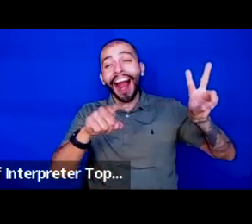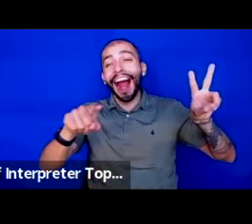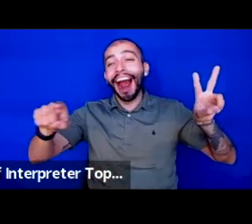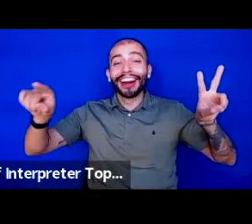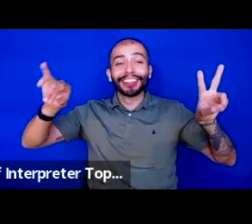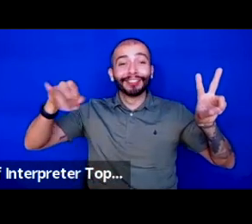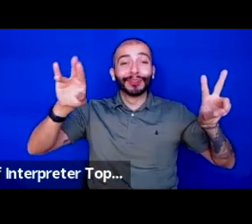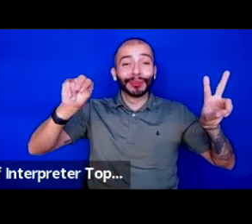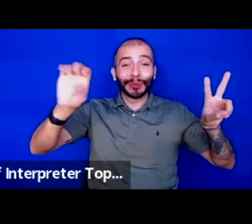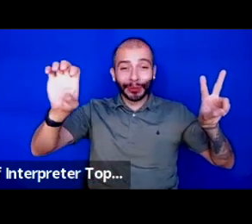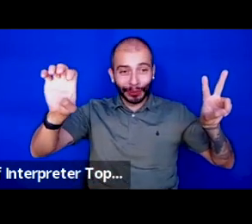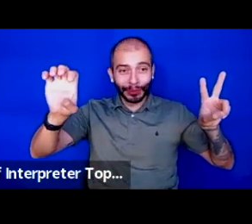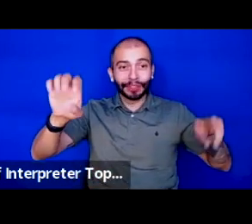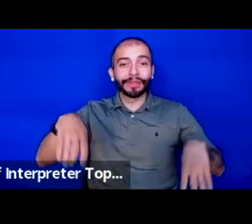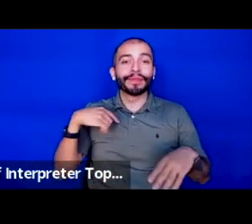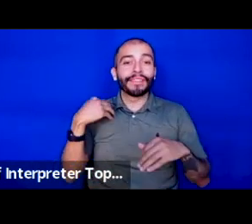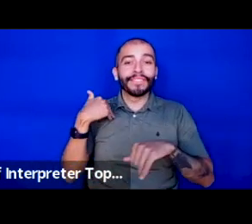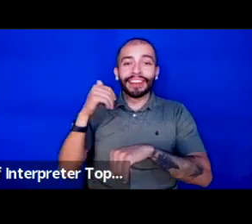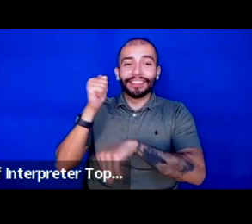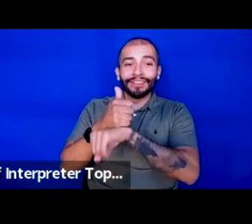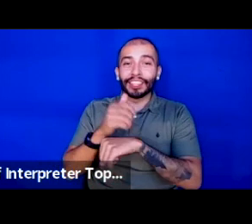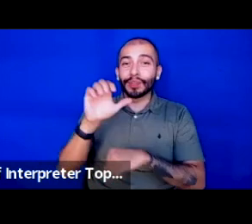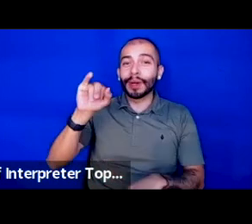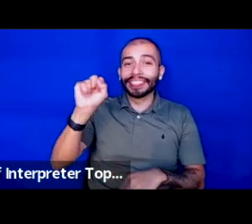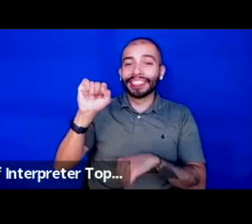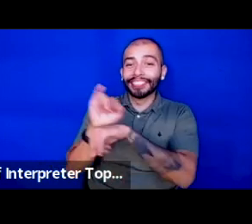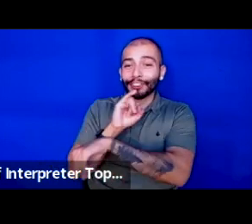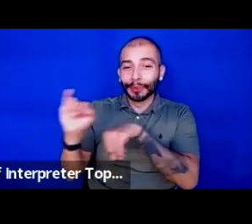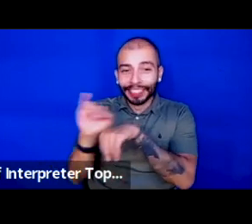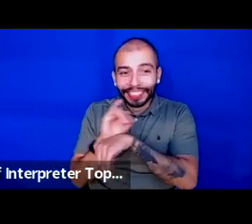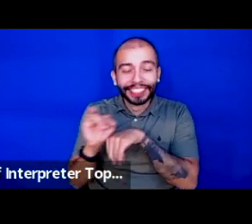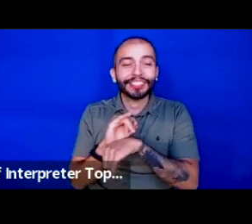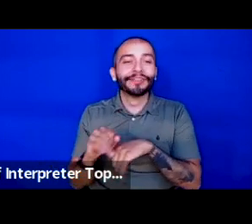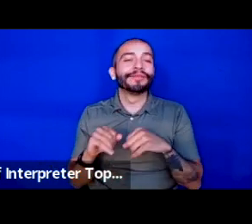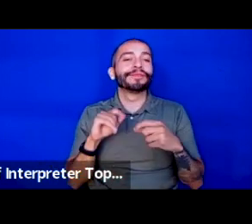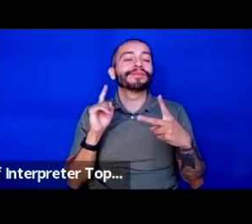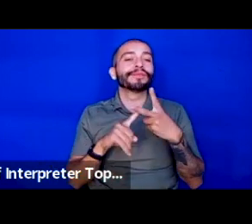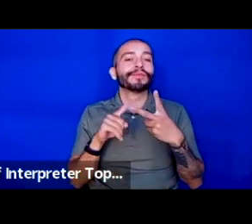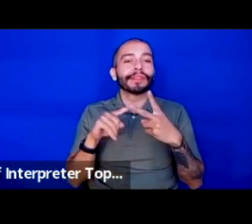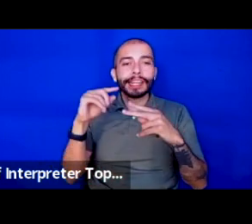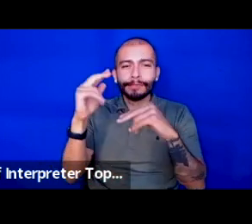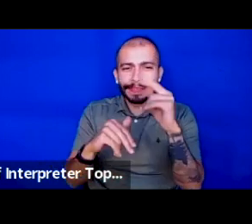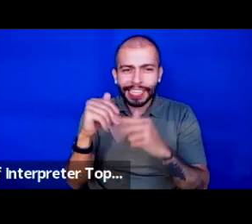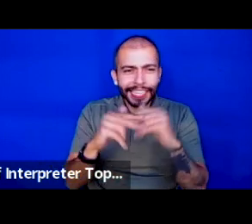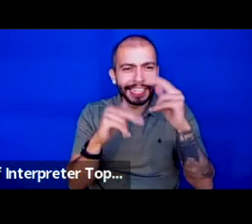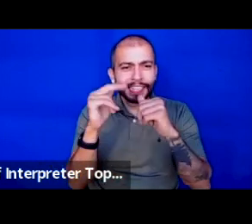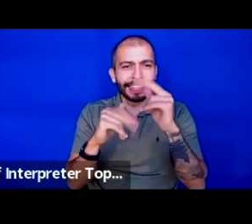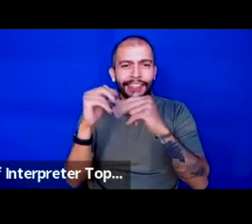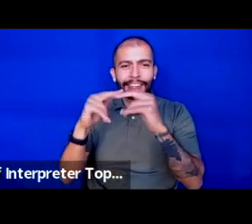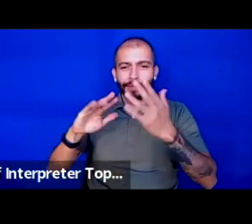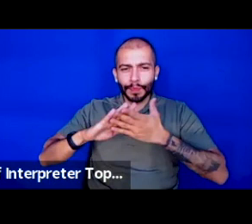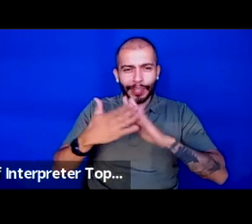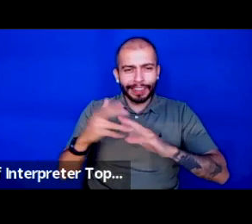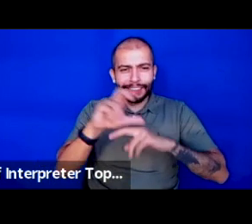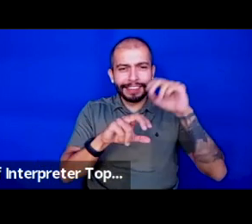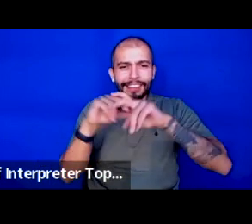and coercion shape care today. We have building communities to meet crisis and resourcing our relationships, creating a